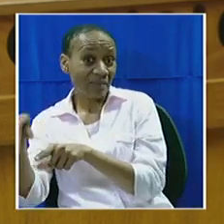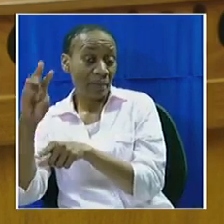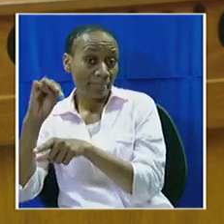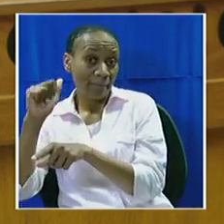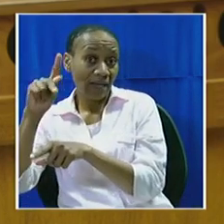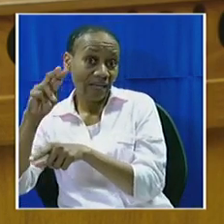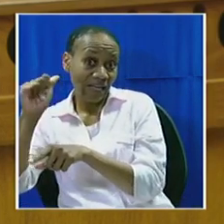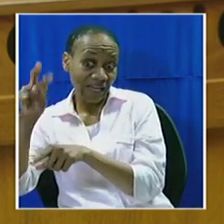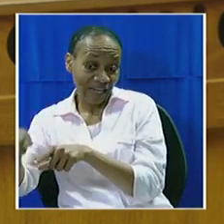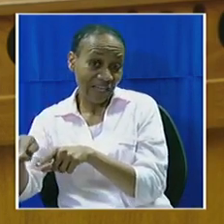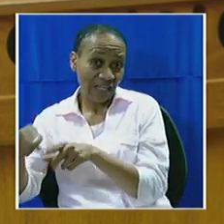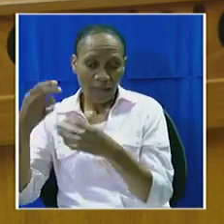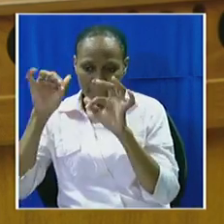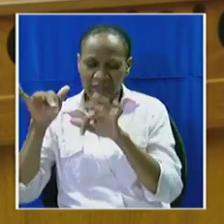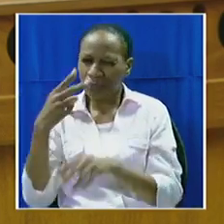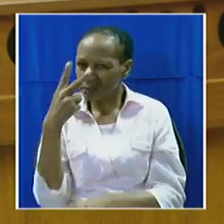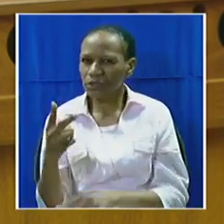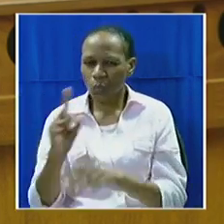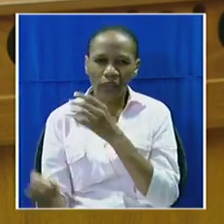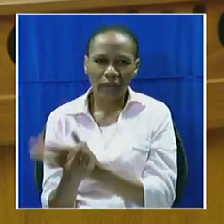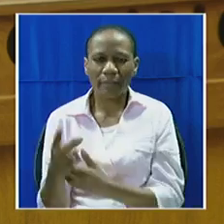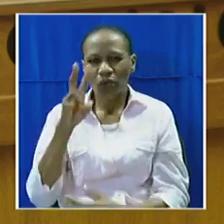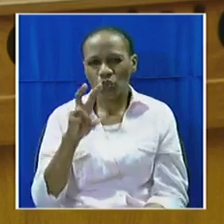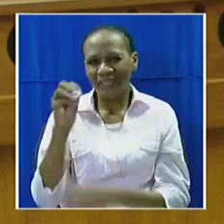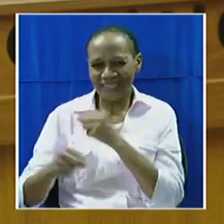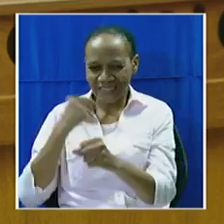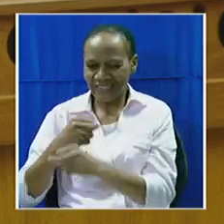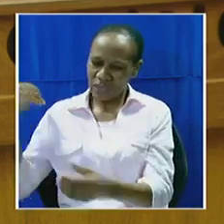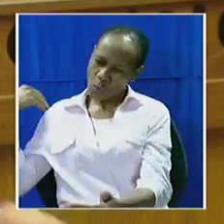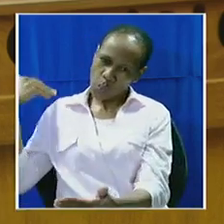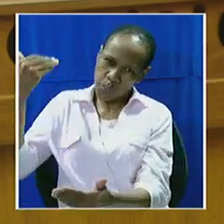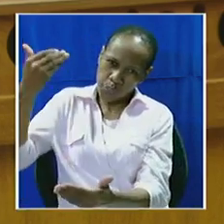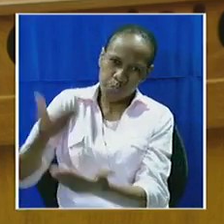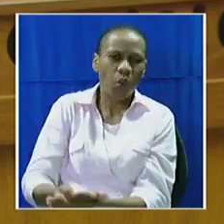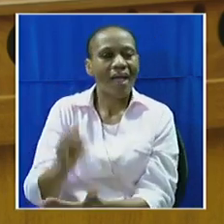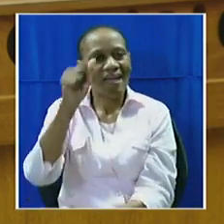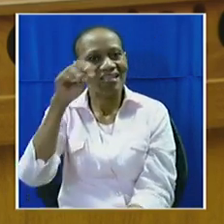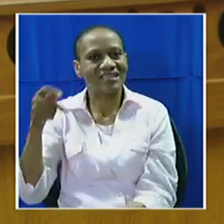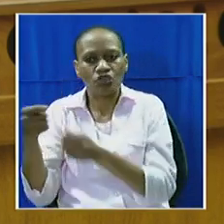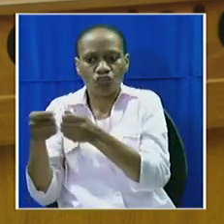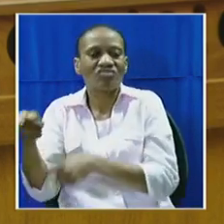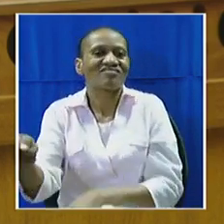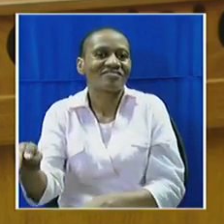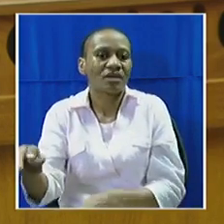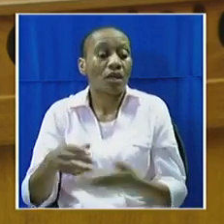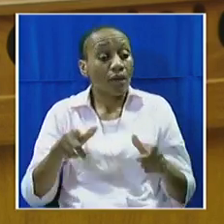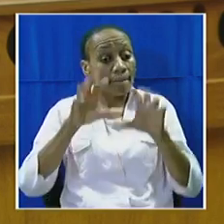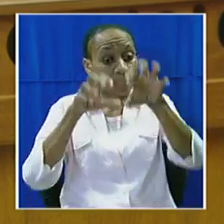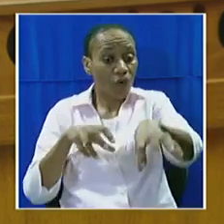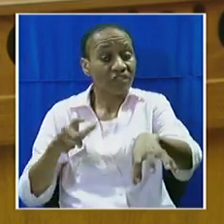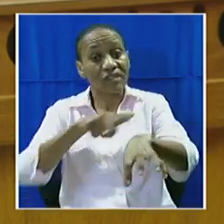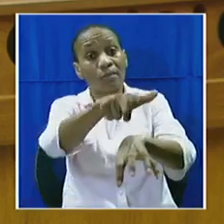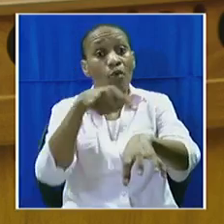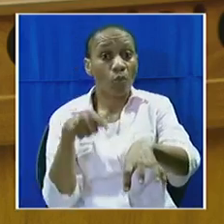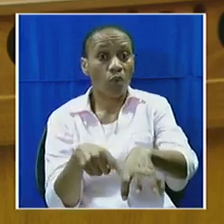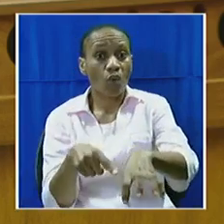the gut-wrenching reality of 20 unbroken years of ANC rule. In Limpopo, the